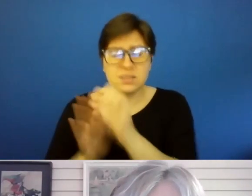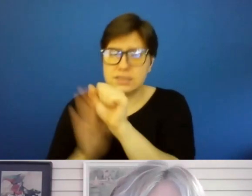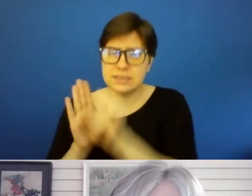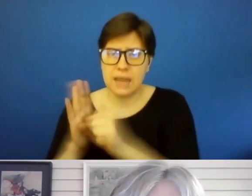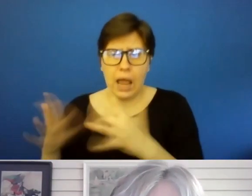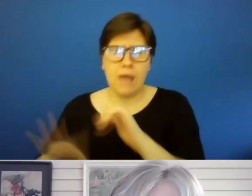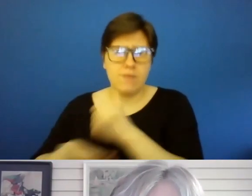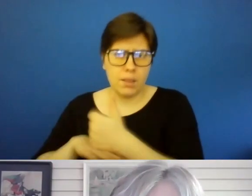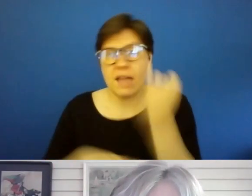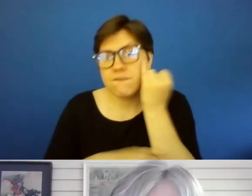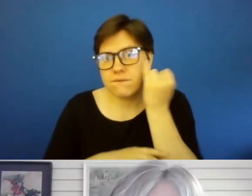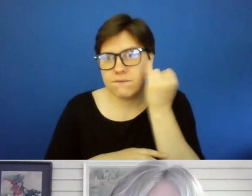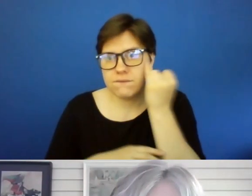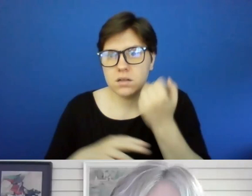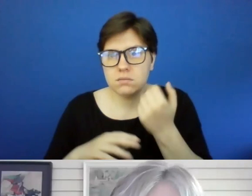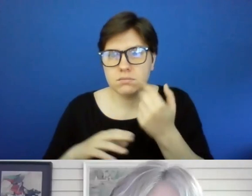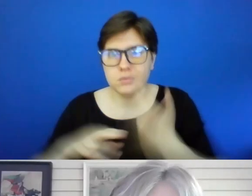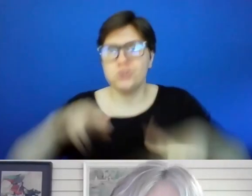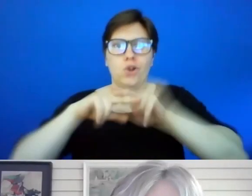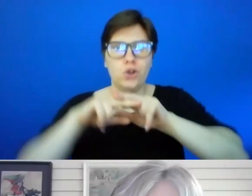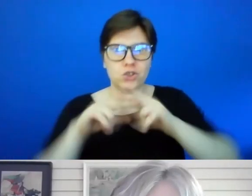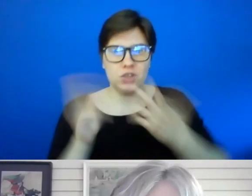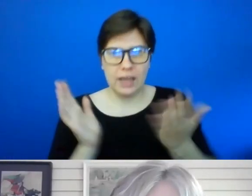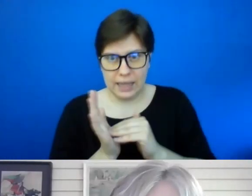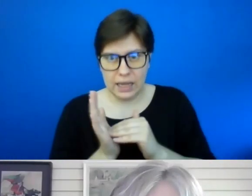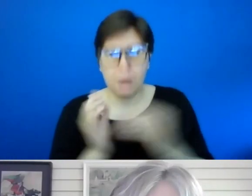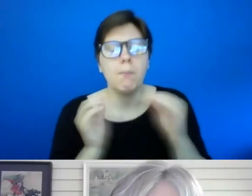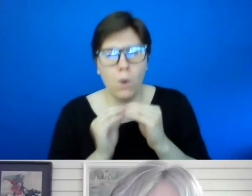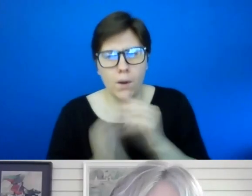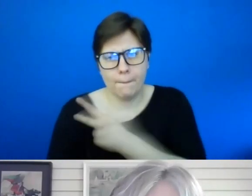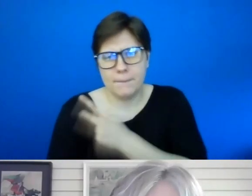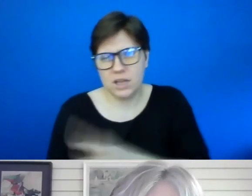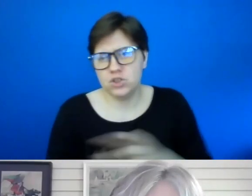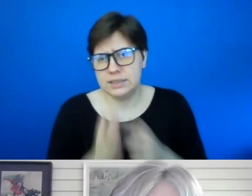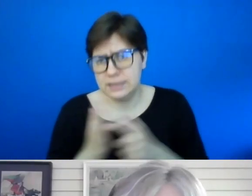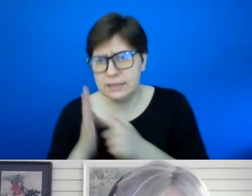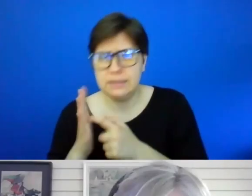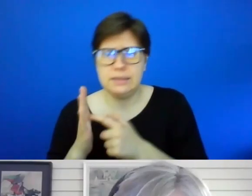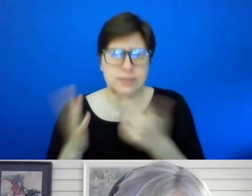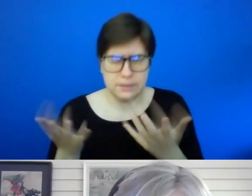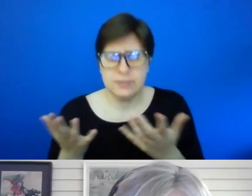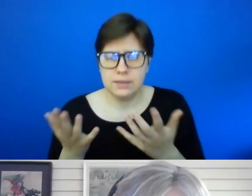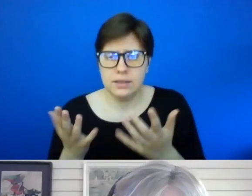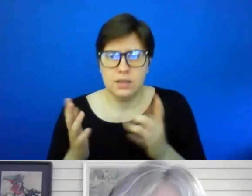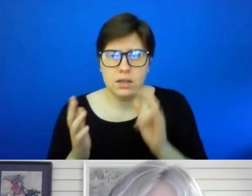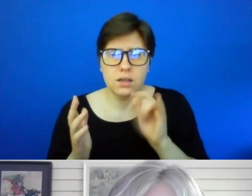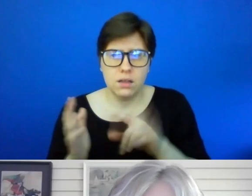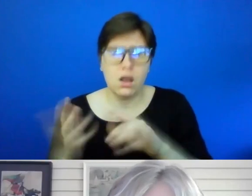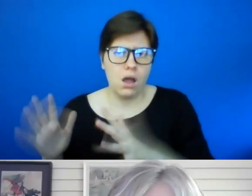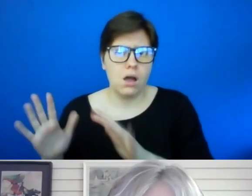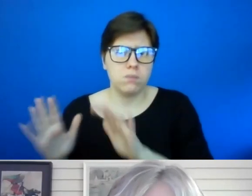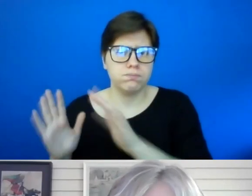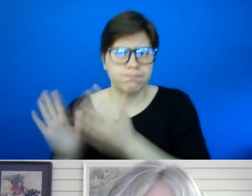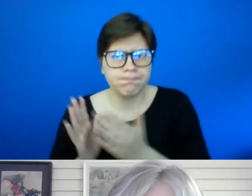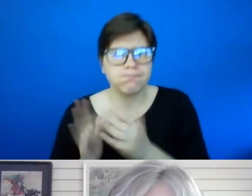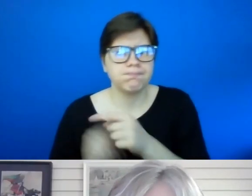of a surge situation where there's more patients that need ICU beds and ventilators than there are beds and ventilators to go